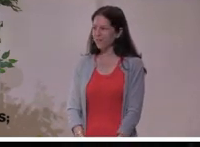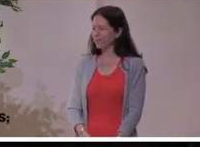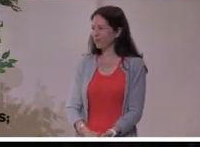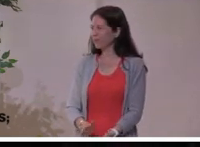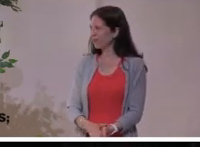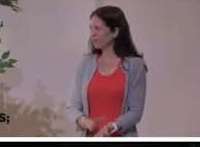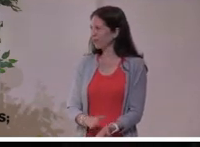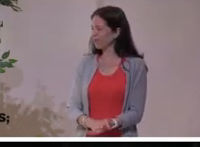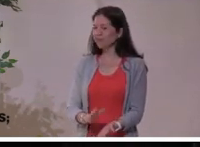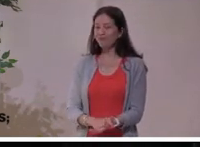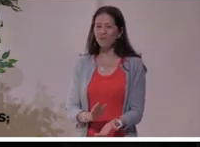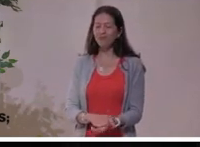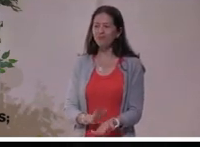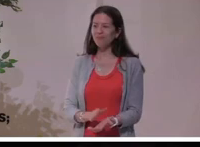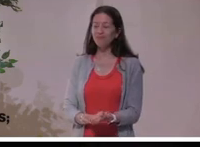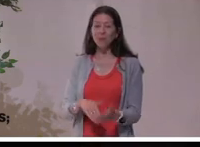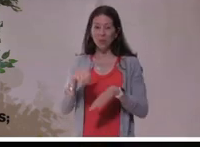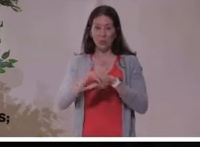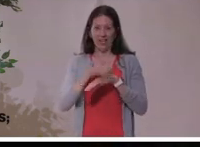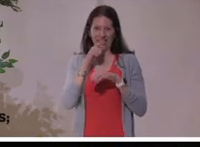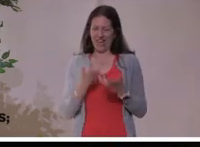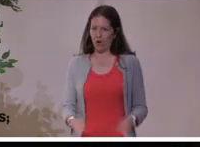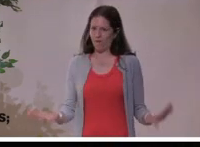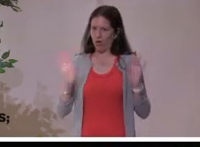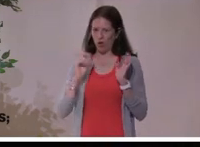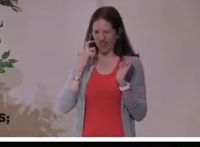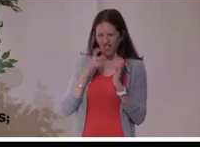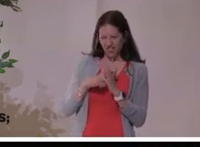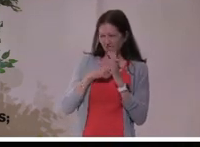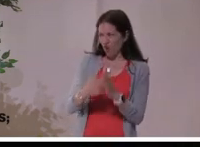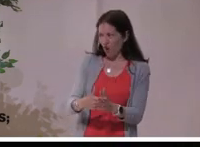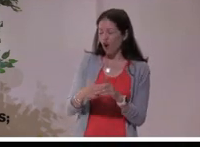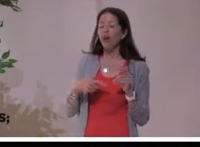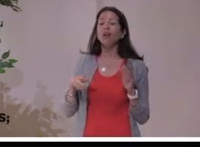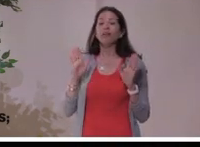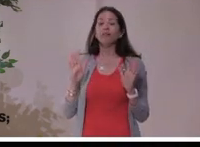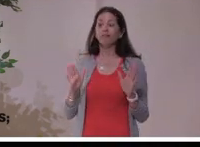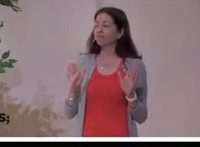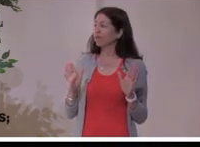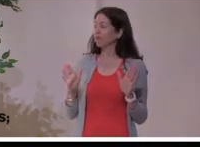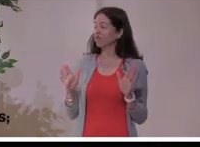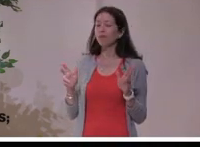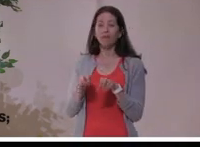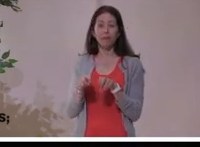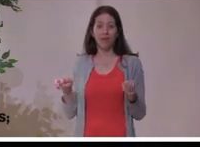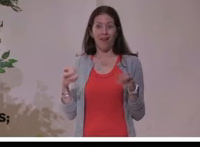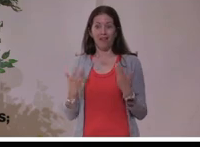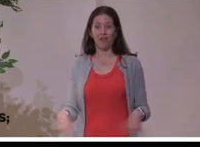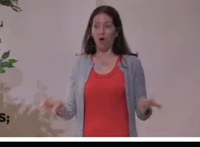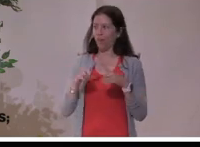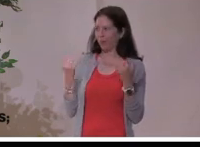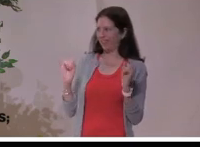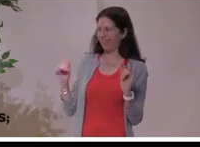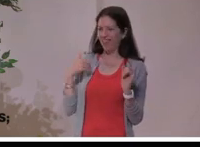Listen, the night is not over. We're just getting started. Listen, the panel was dope. but we still got our runway,